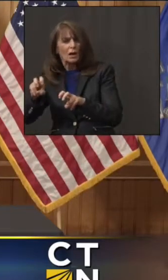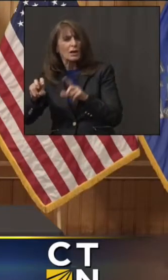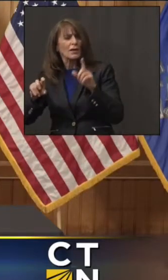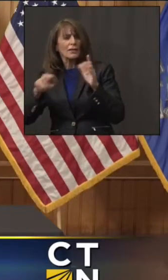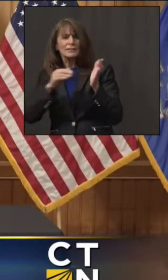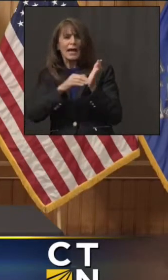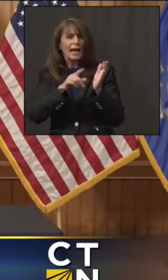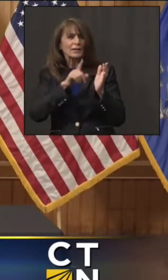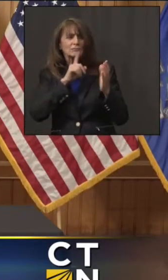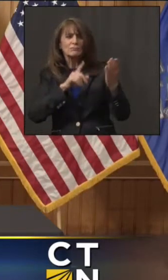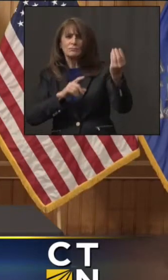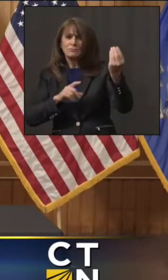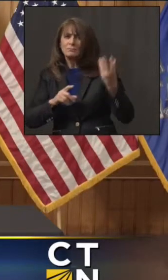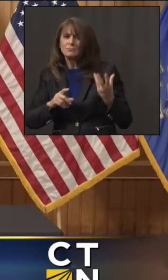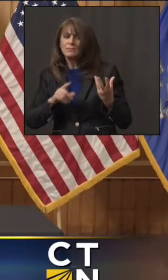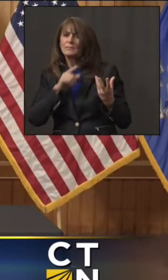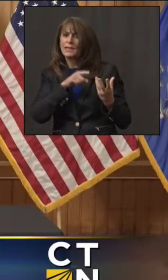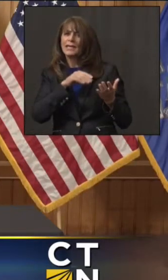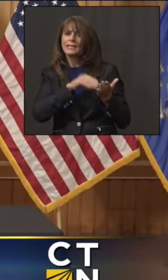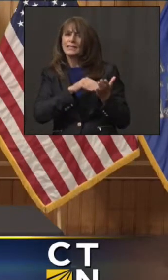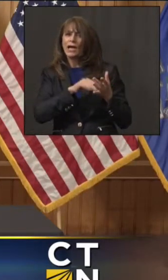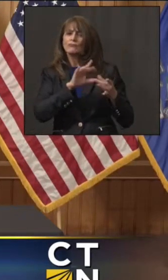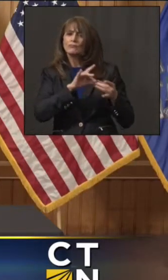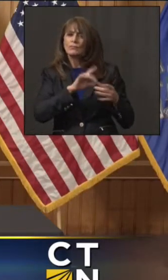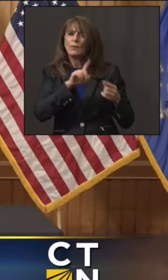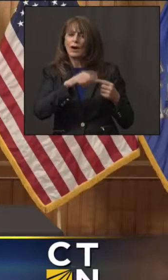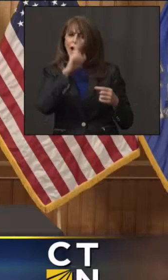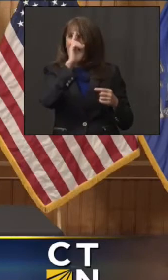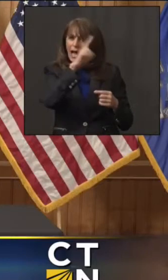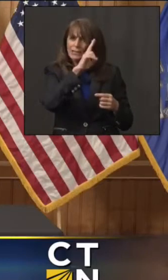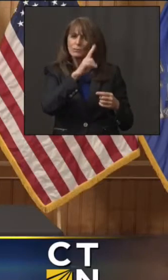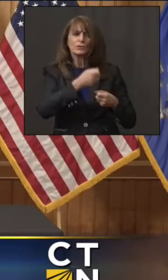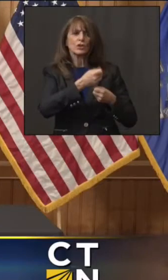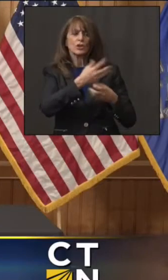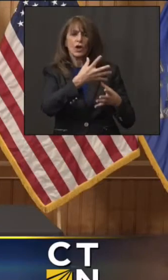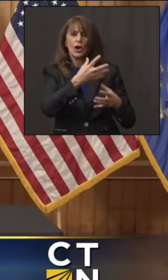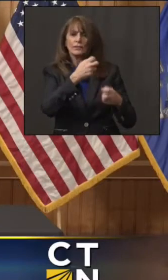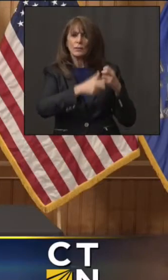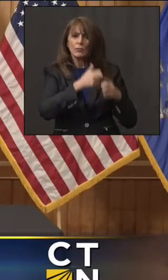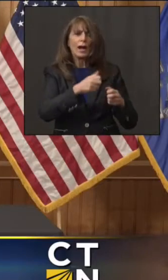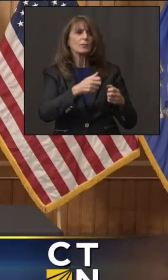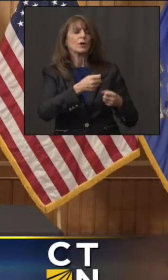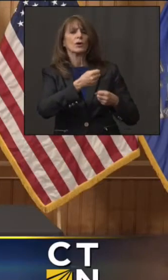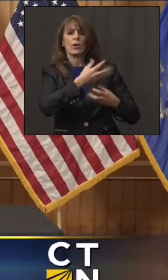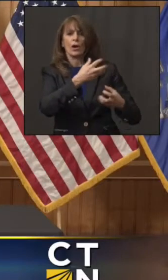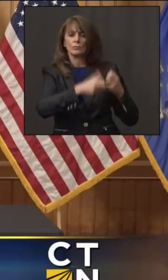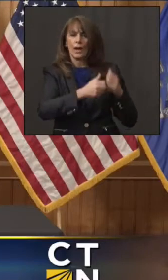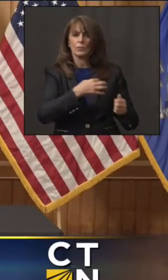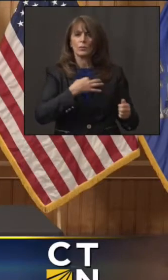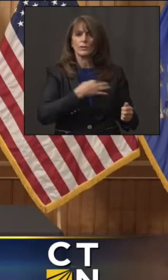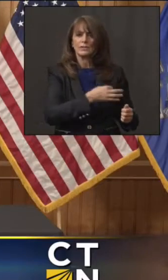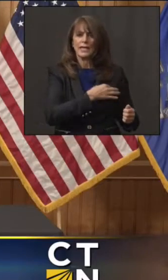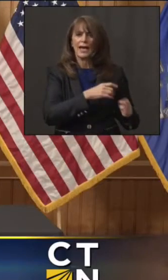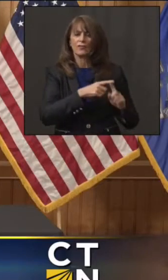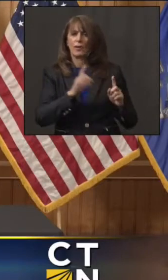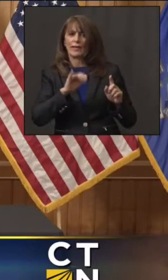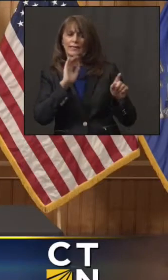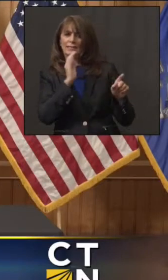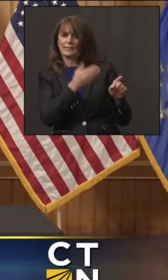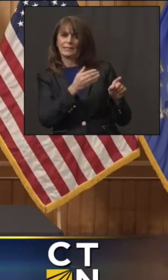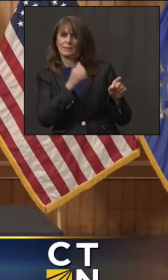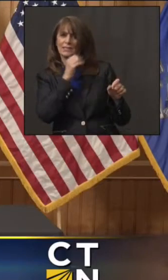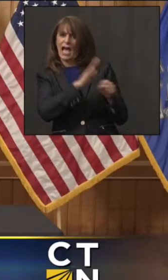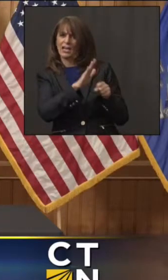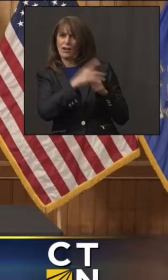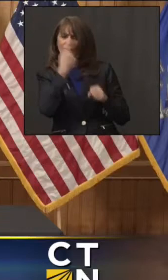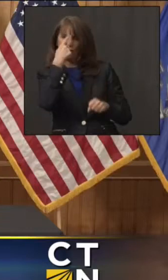that letter about what the hospitalizations are doing to the hospitals and their staff right now. But that seems like it's not enough for